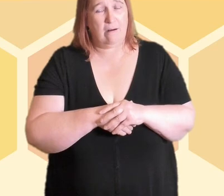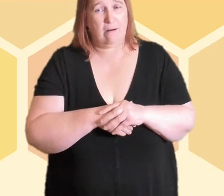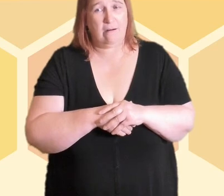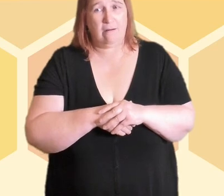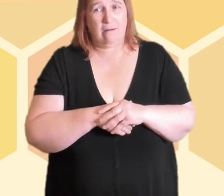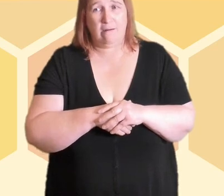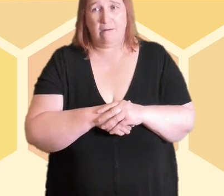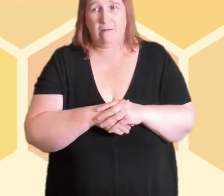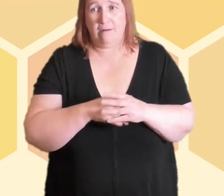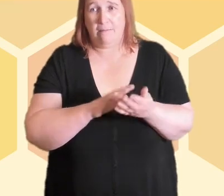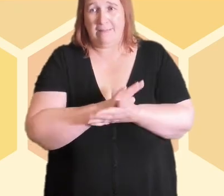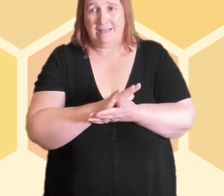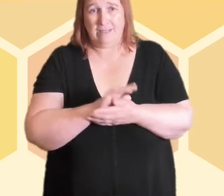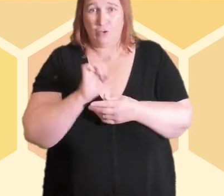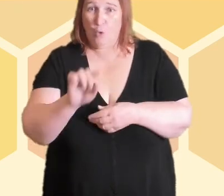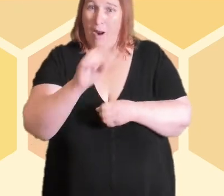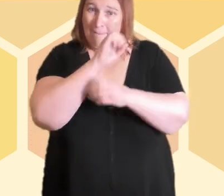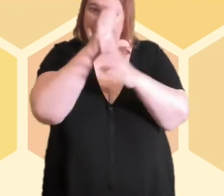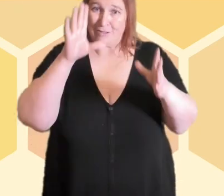just to play with our imagination.